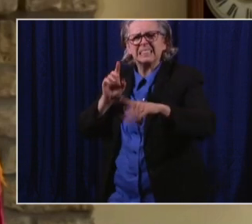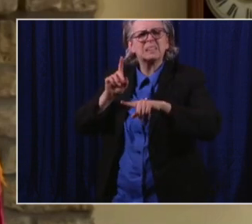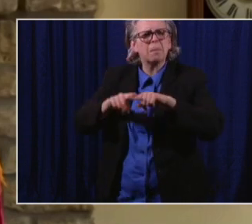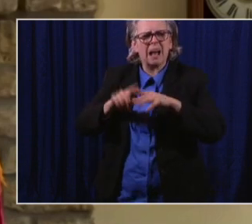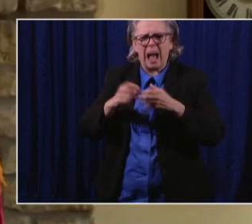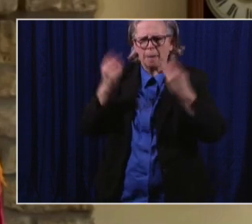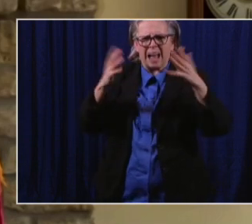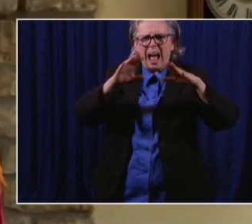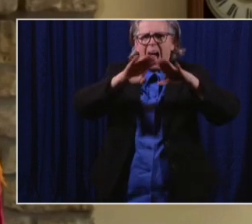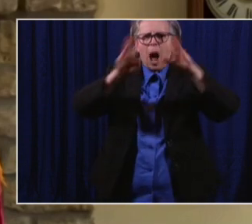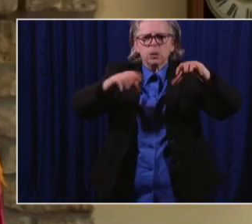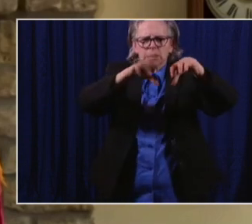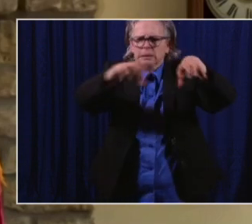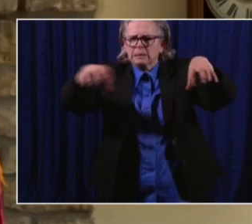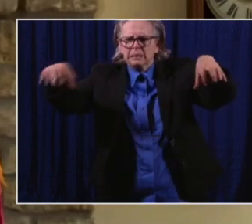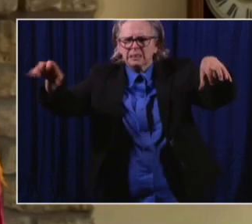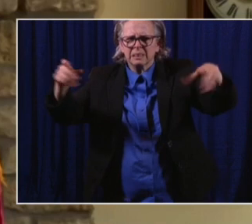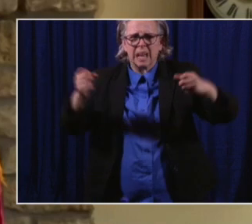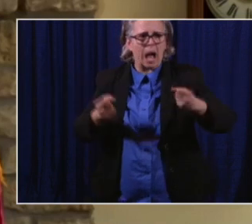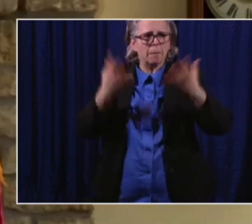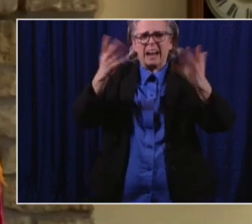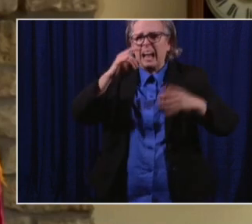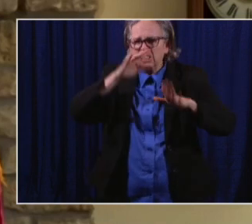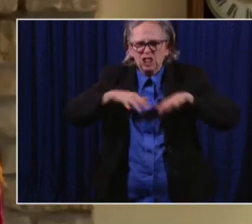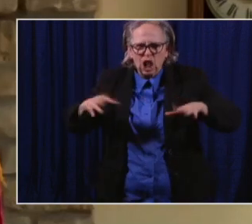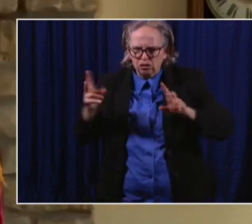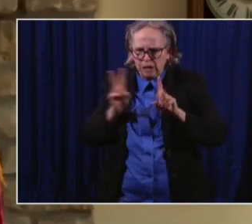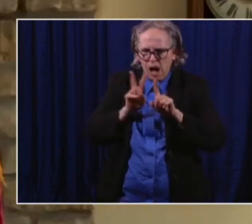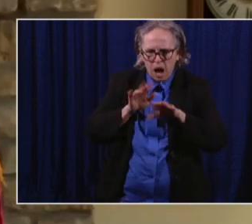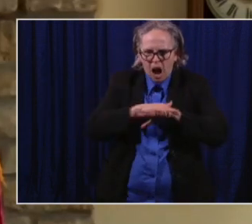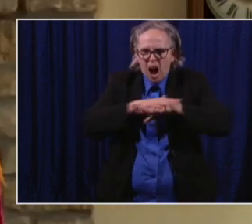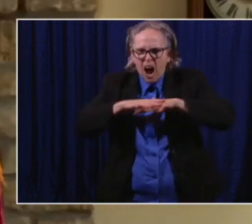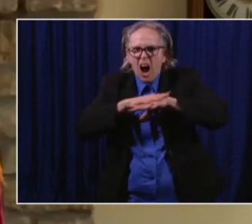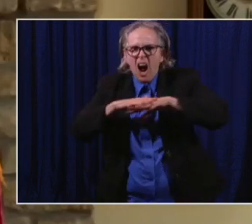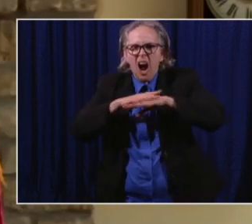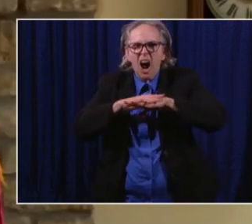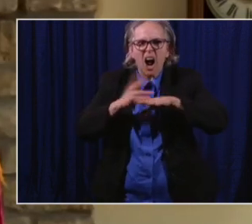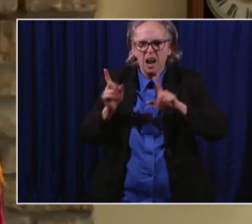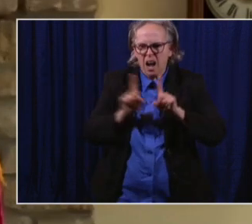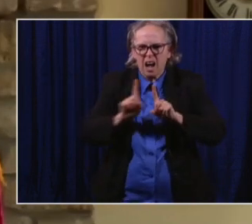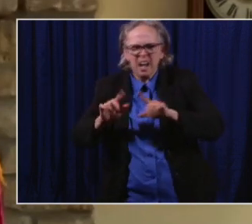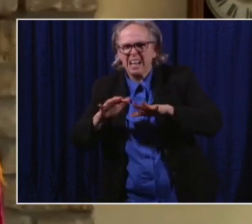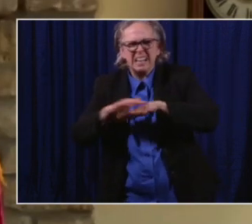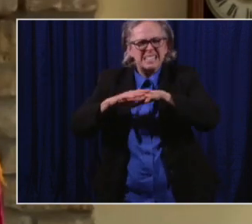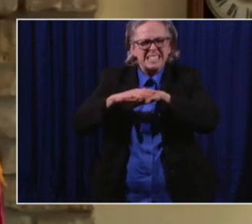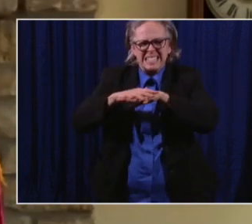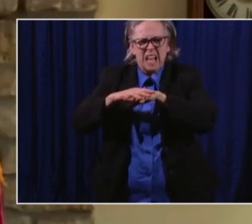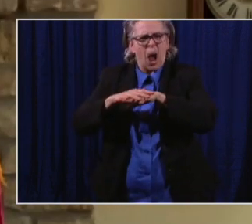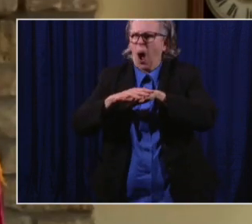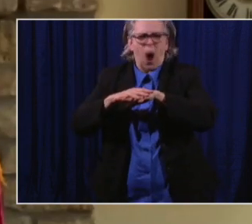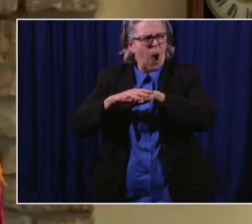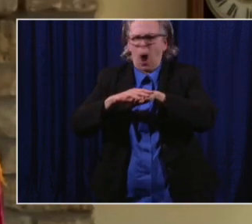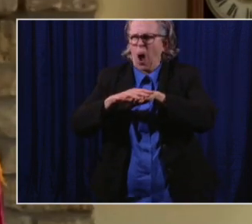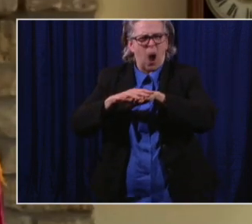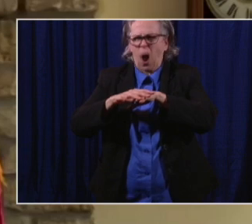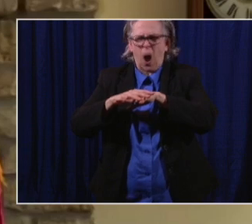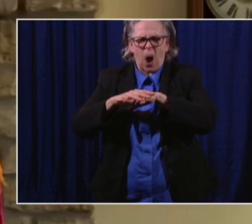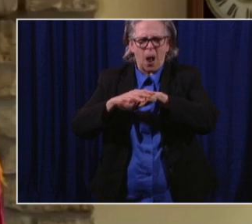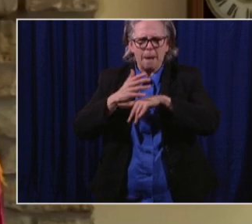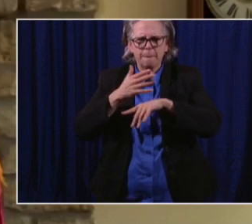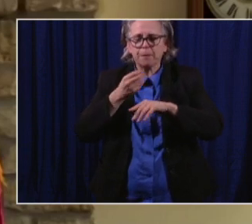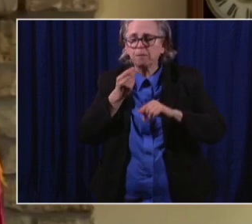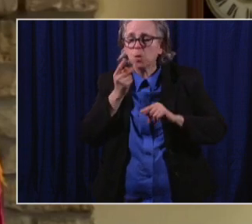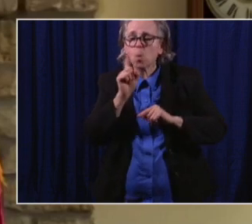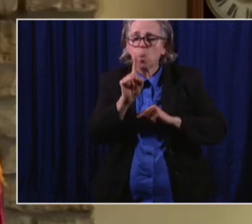ghosts and goblins are running around that neighborhood. The more, and you're bumping into more people, it's kind of, not what you